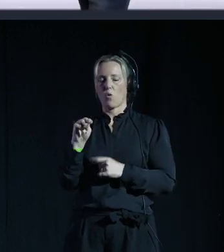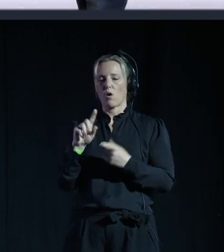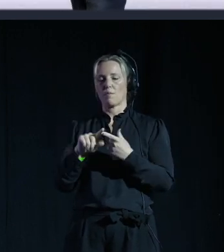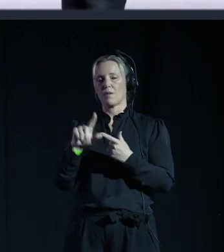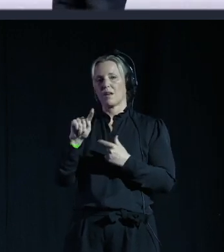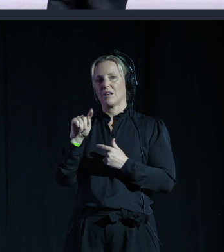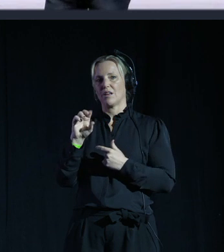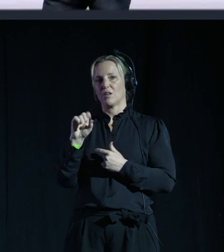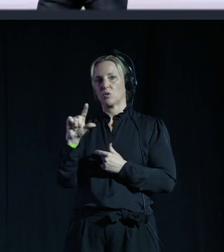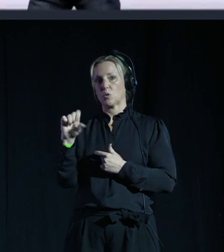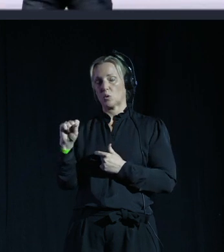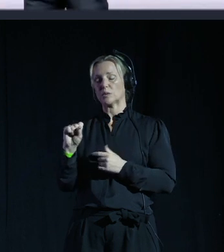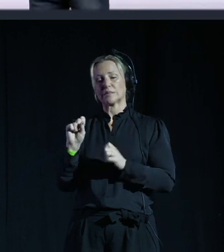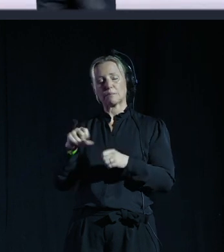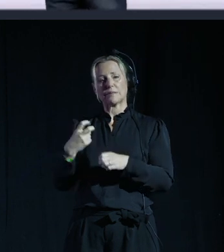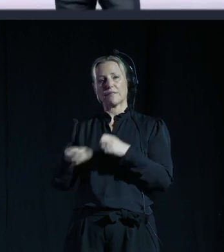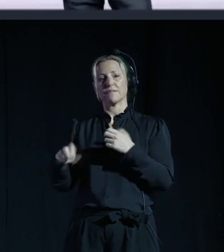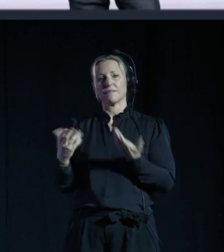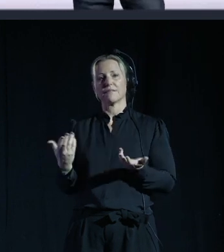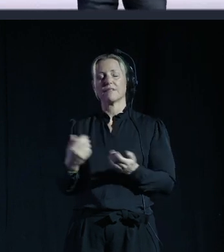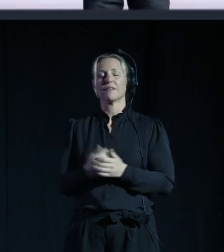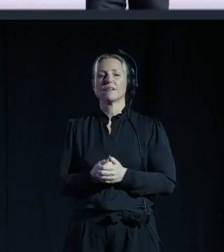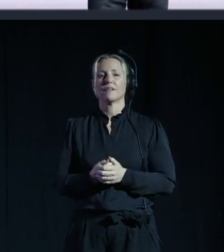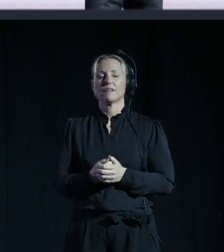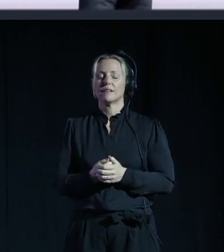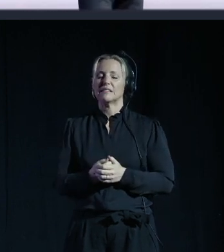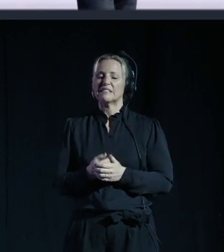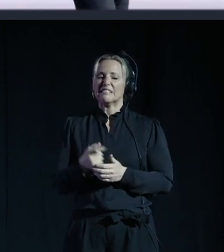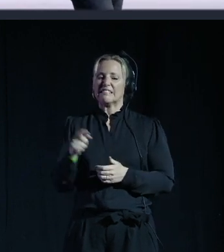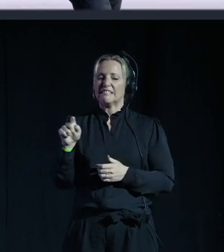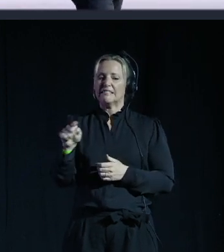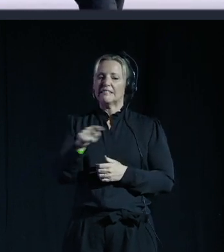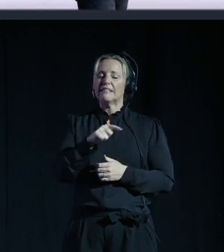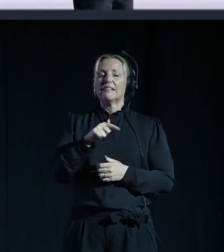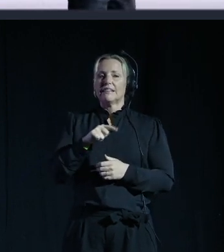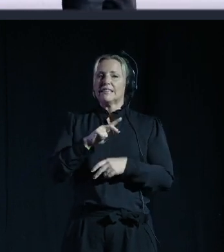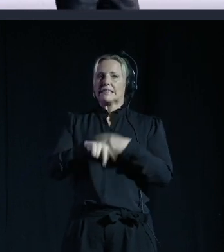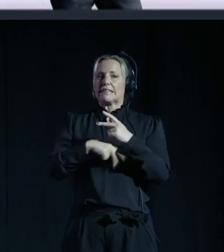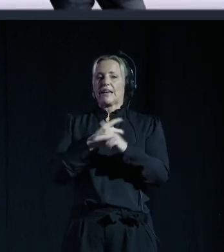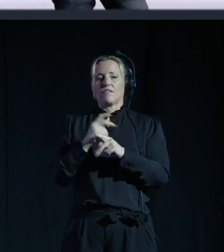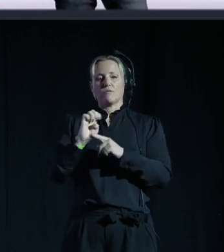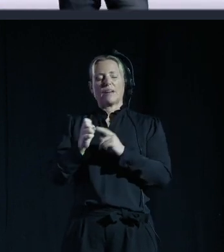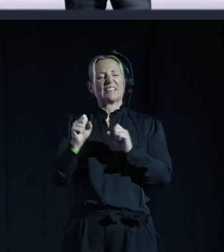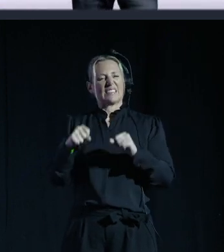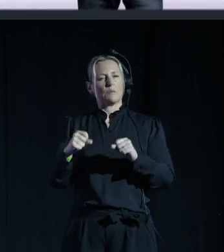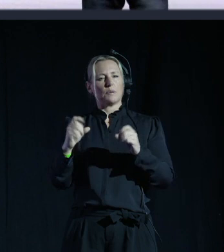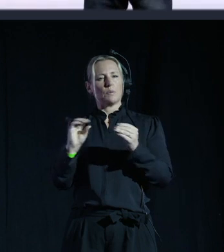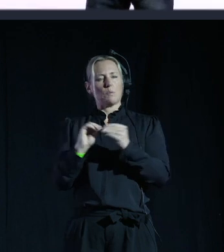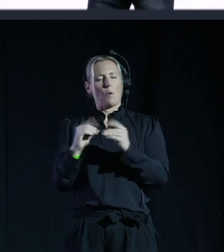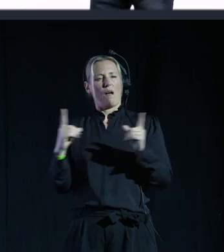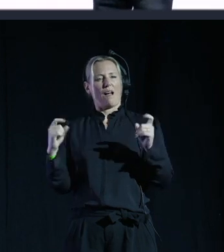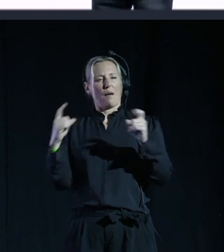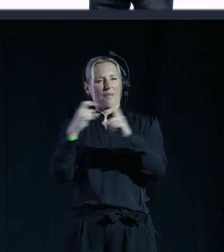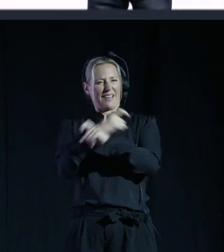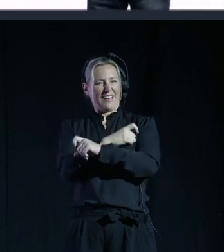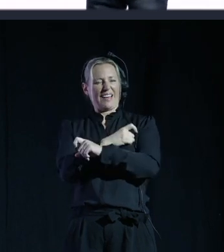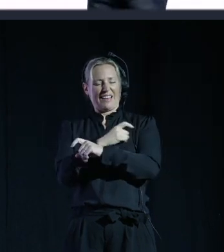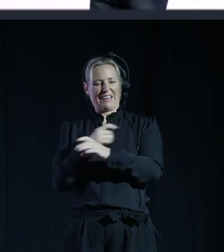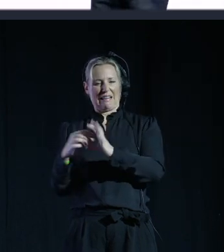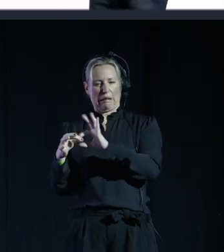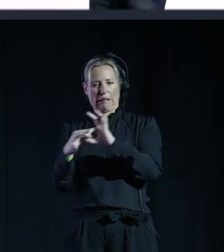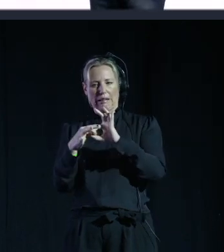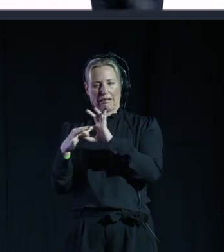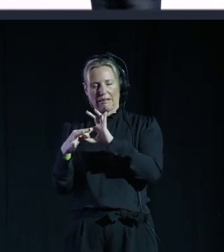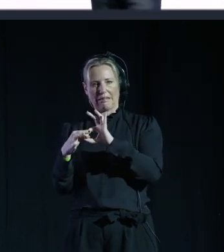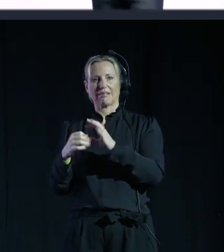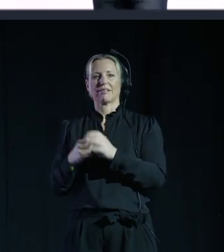of environment can create complexity for everyone. And so we wanted to see what can we do here. And I think you need different types of accelerators when you're